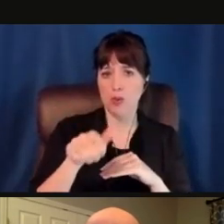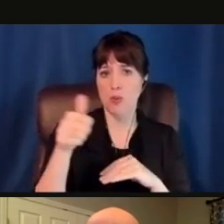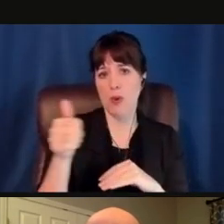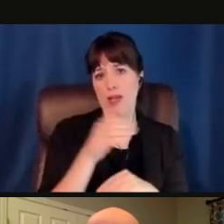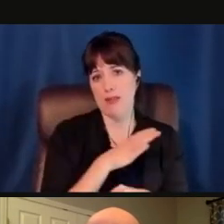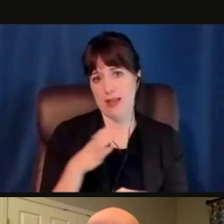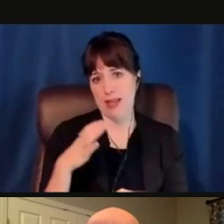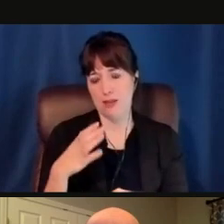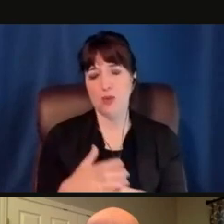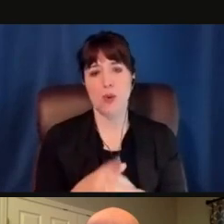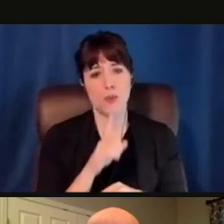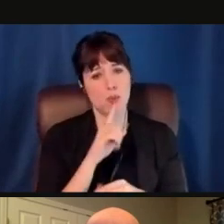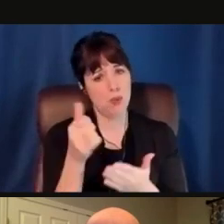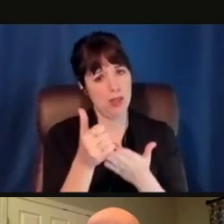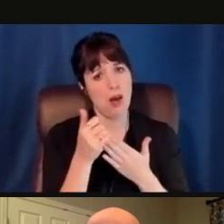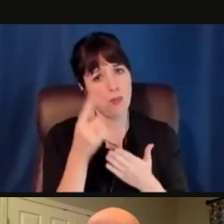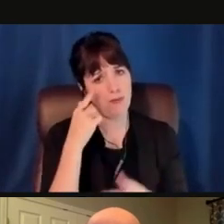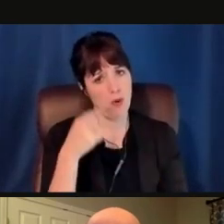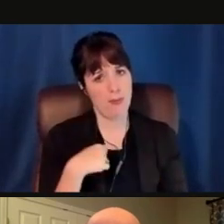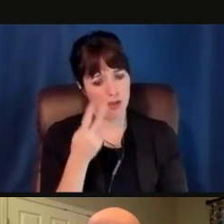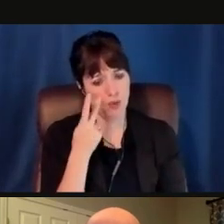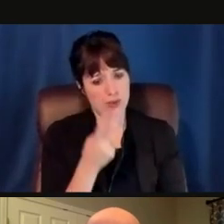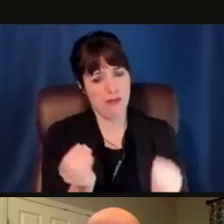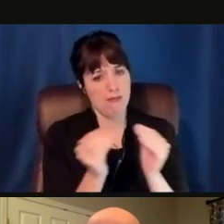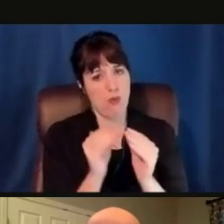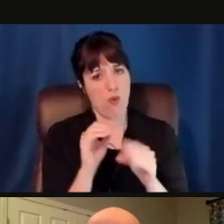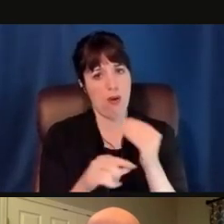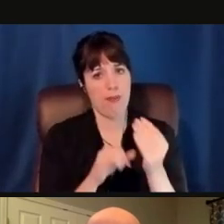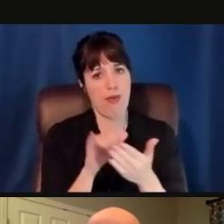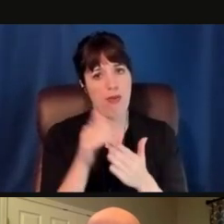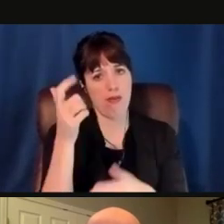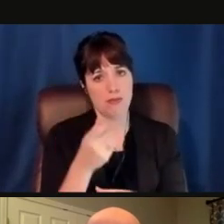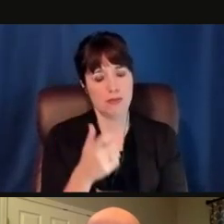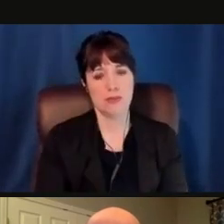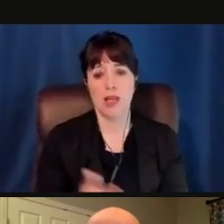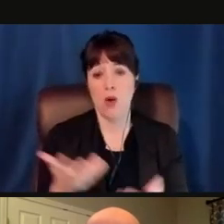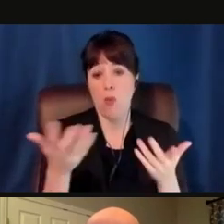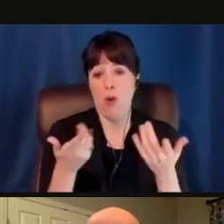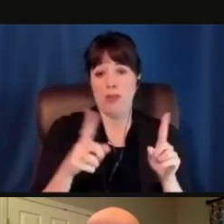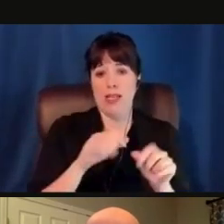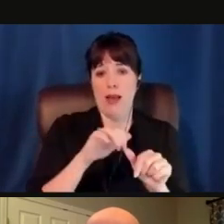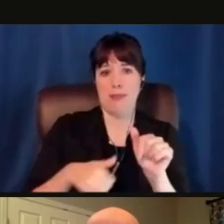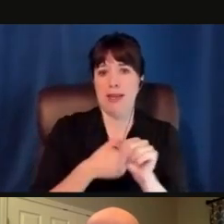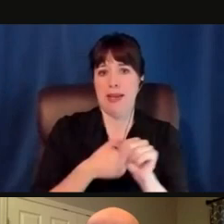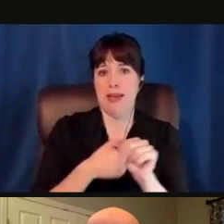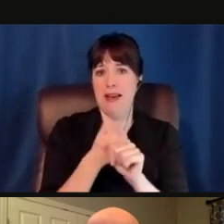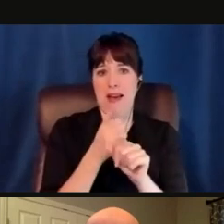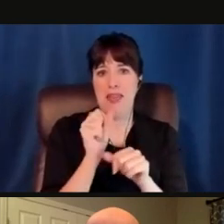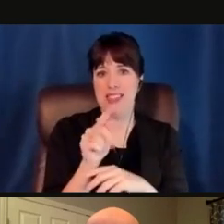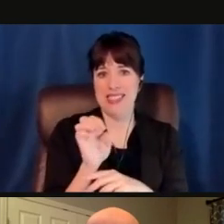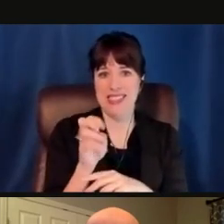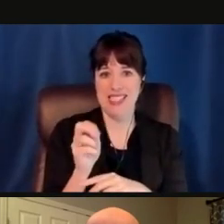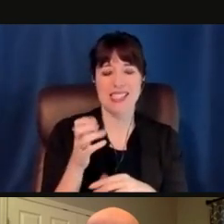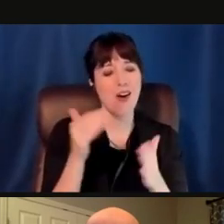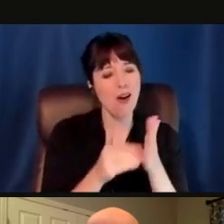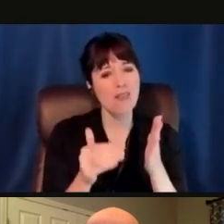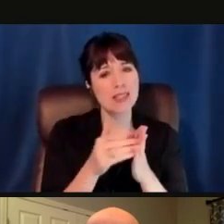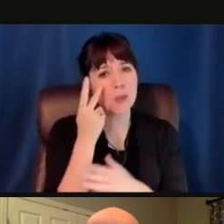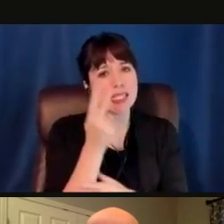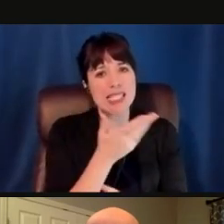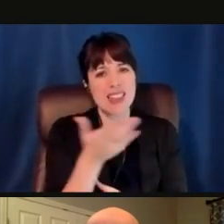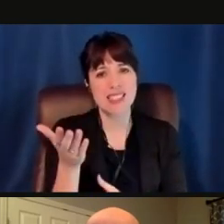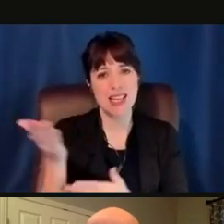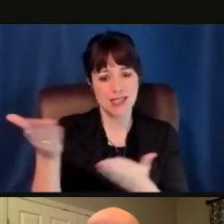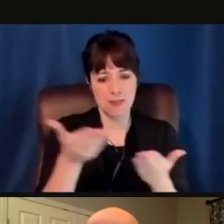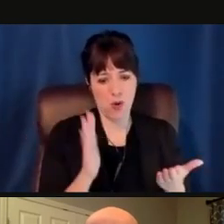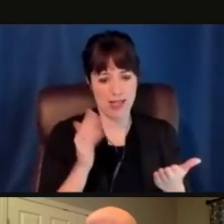really helpful for me to just see more about it. You know, what was happening behind the scenes here. So often we see these things come across